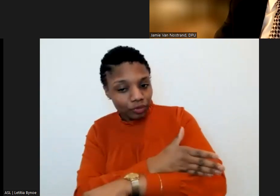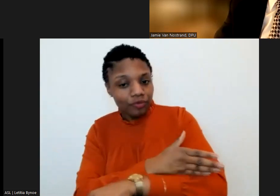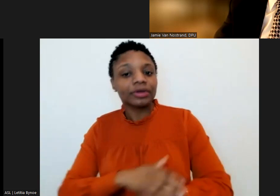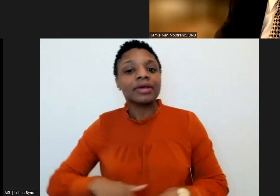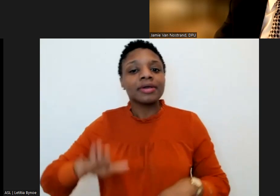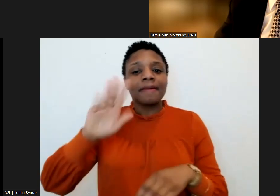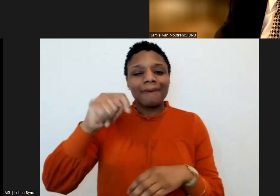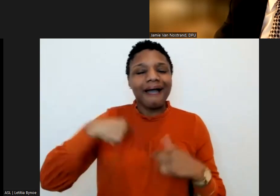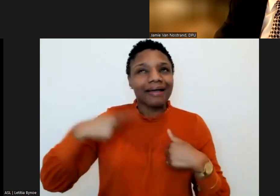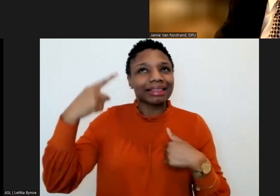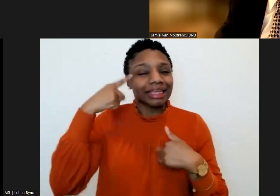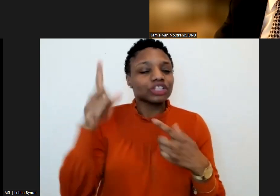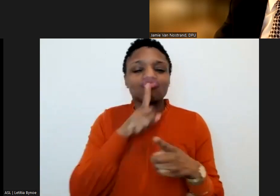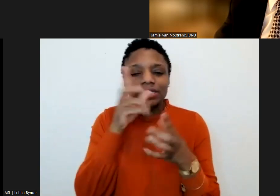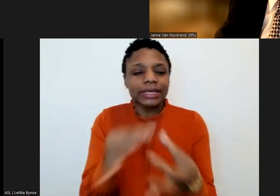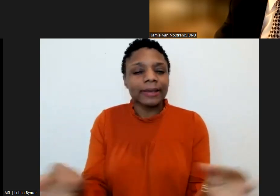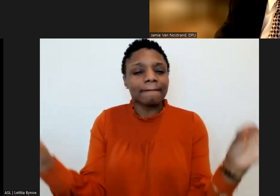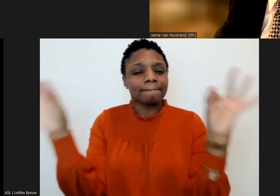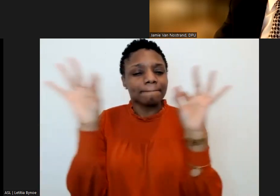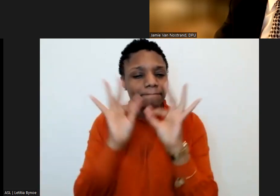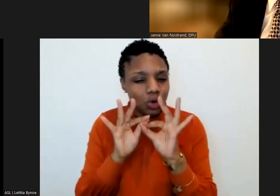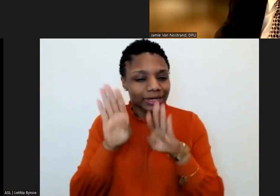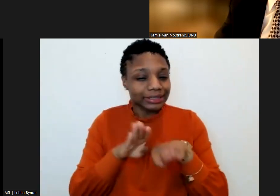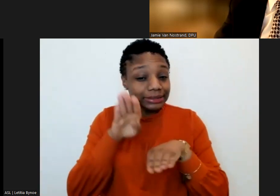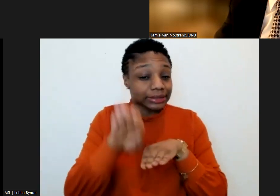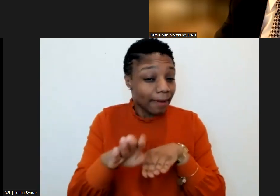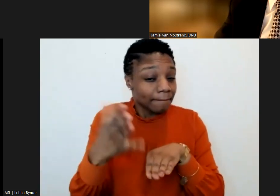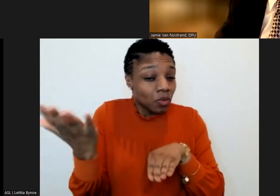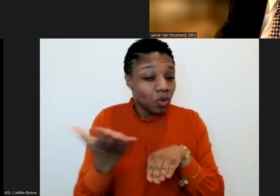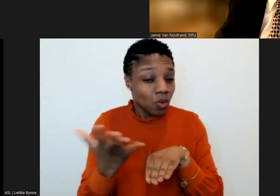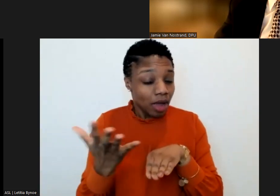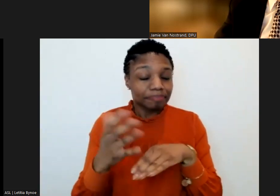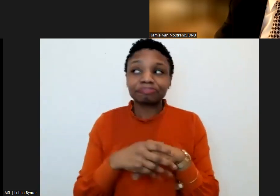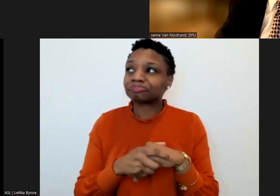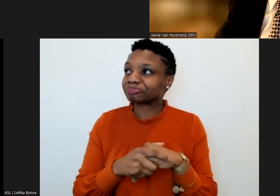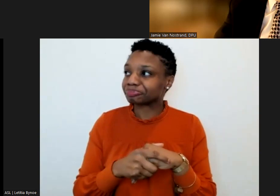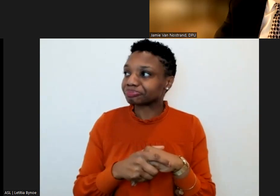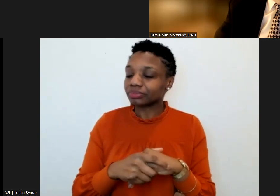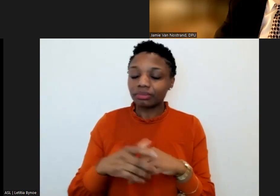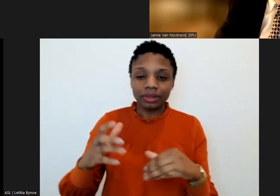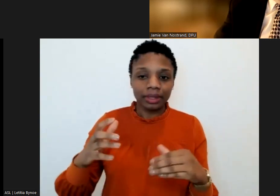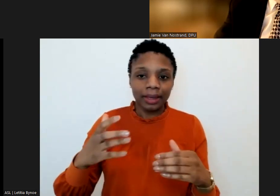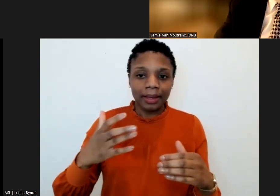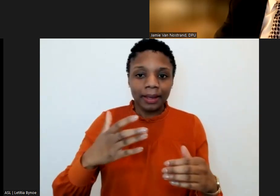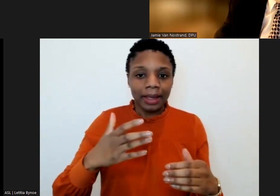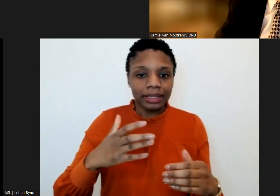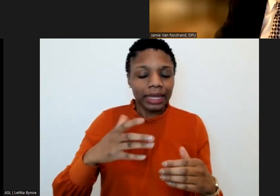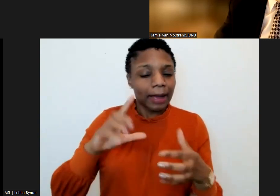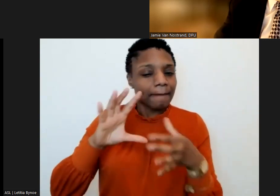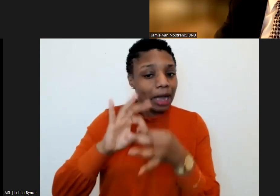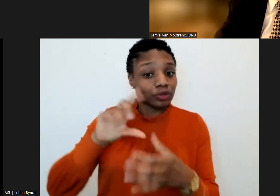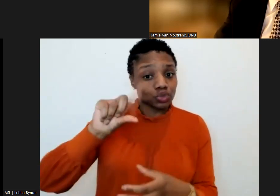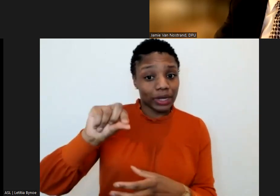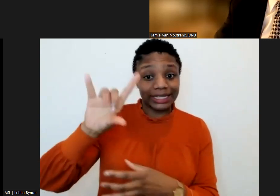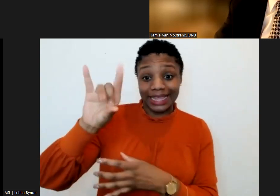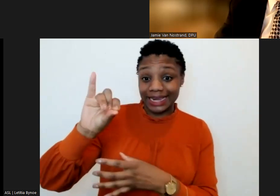a really important step to really send the message. And I in my remarks I've given about the 2080 order. I mean,